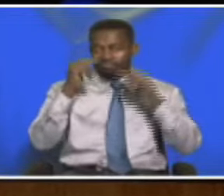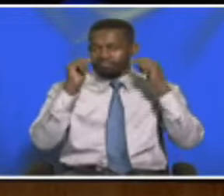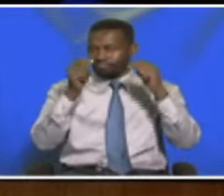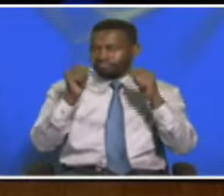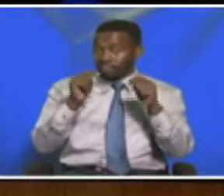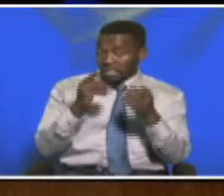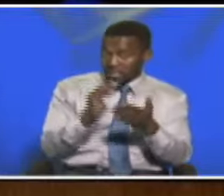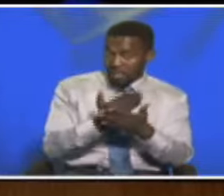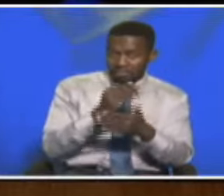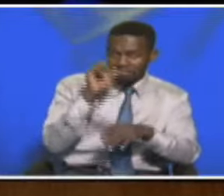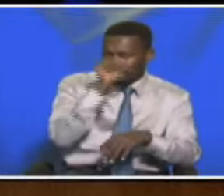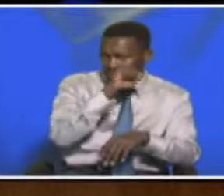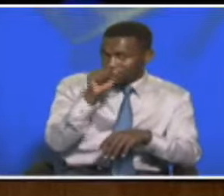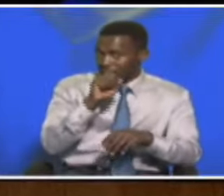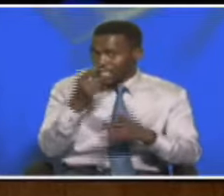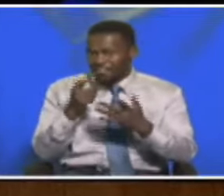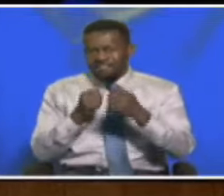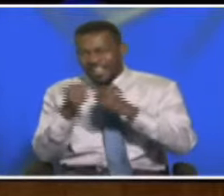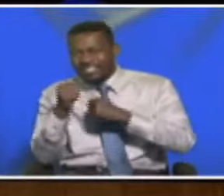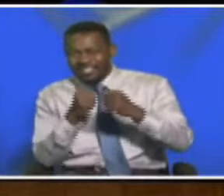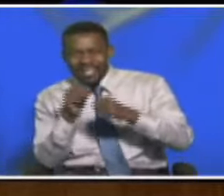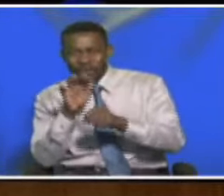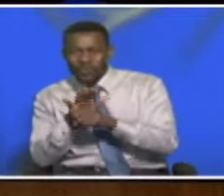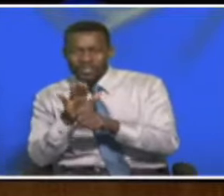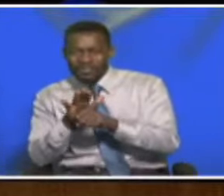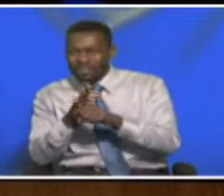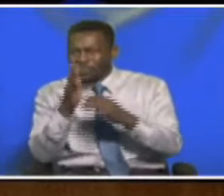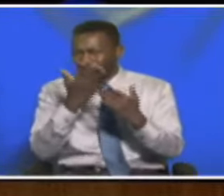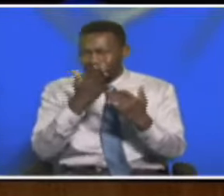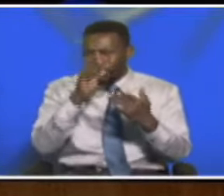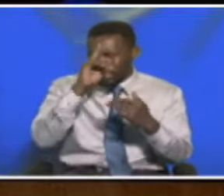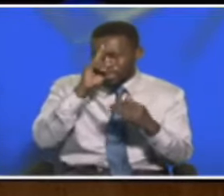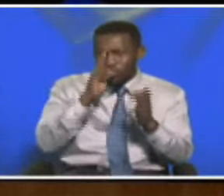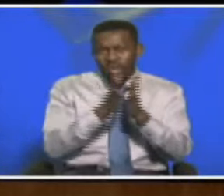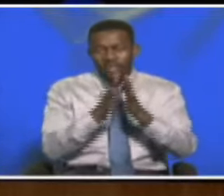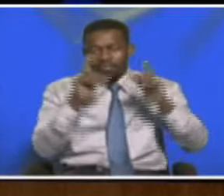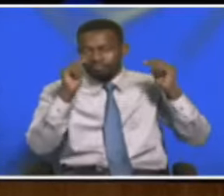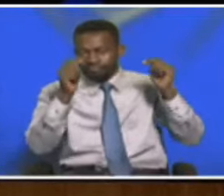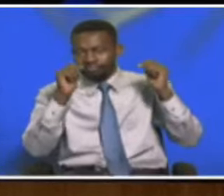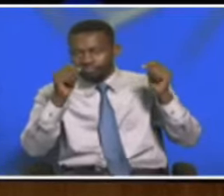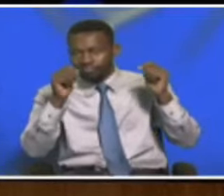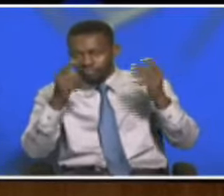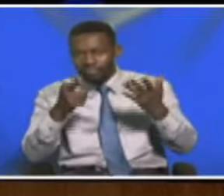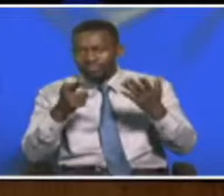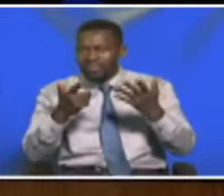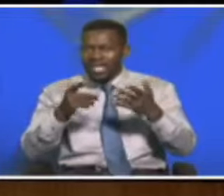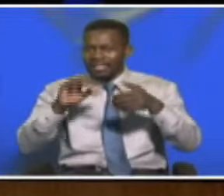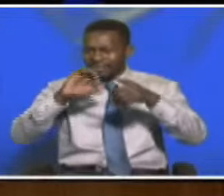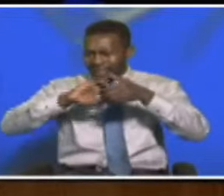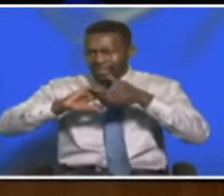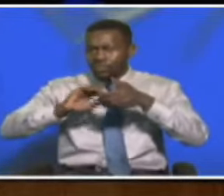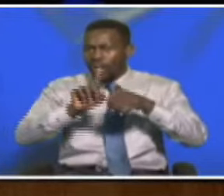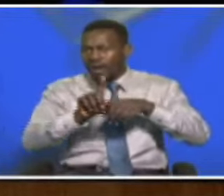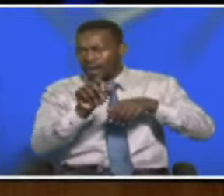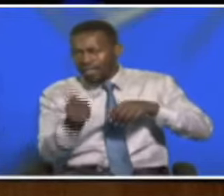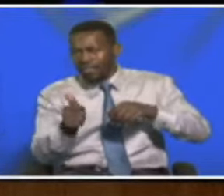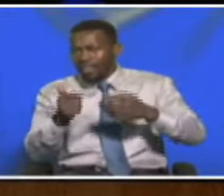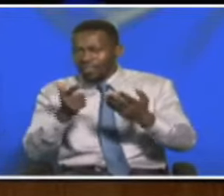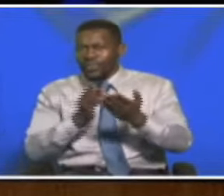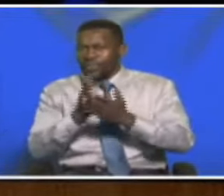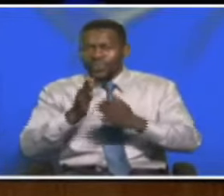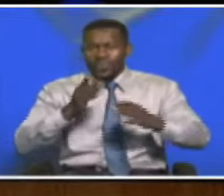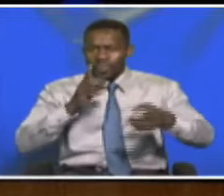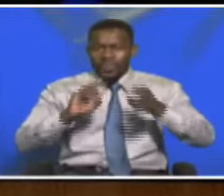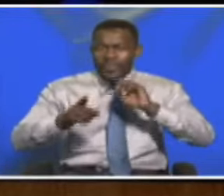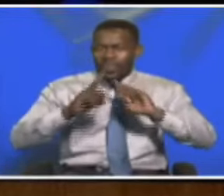streets turned into battleground between anti-riot police and officers and protesters as they engaged each other in running battles. Many